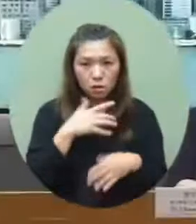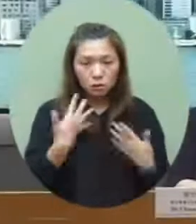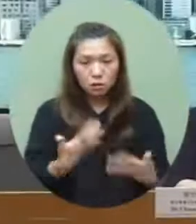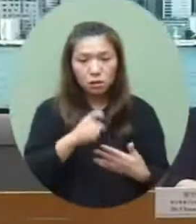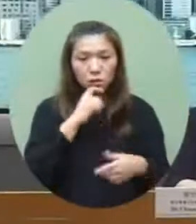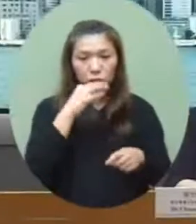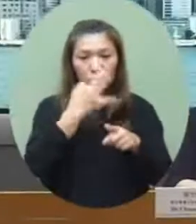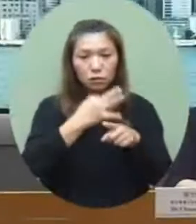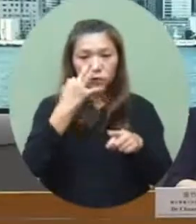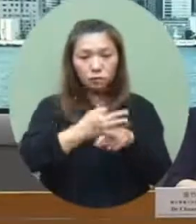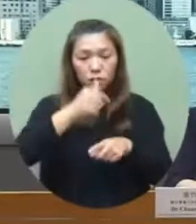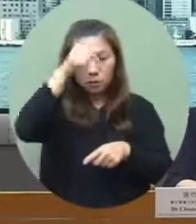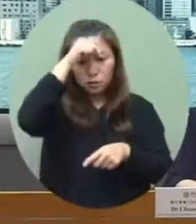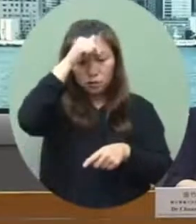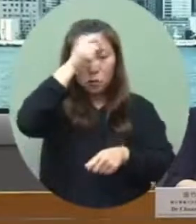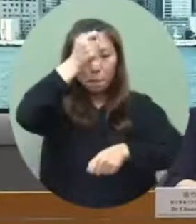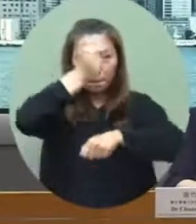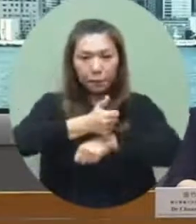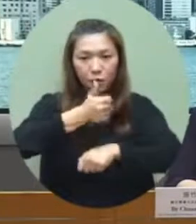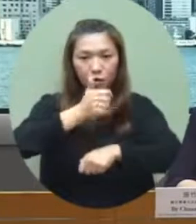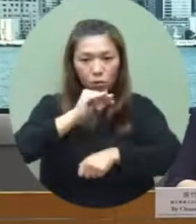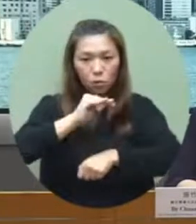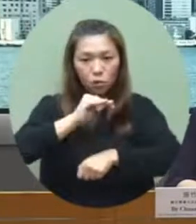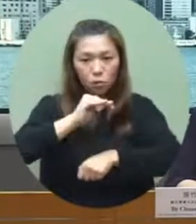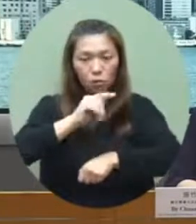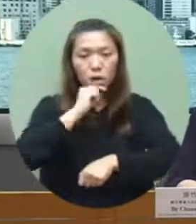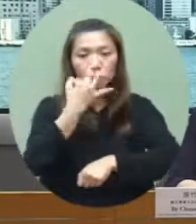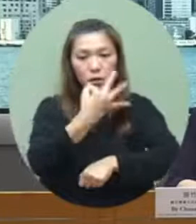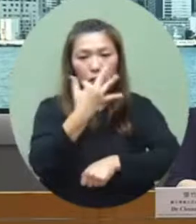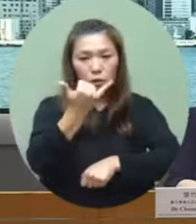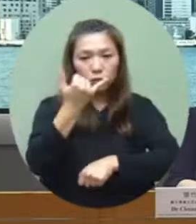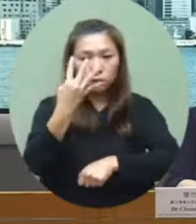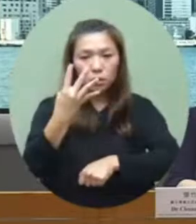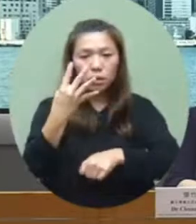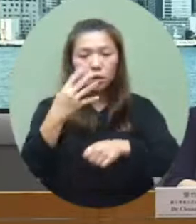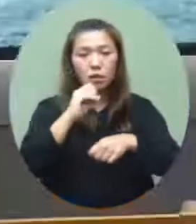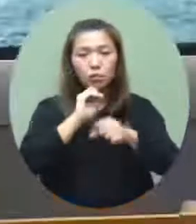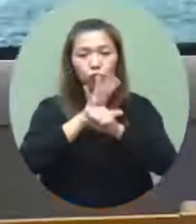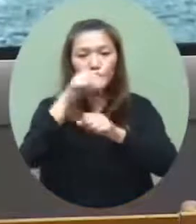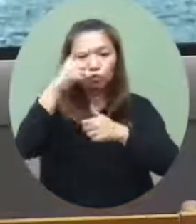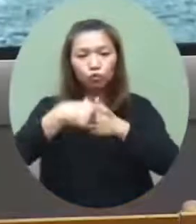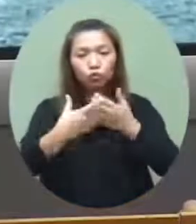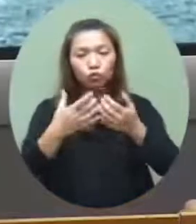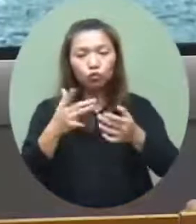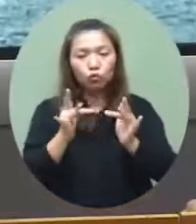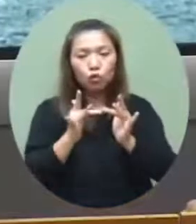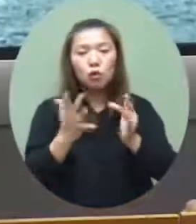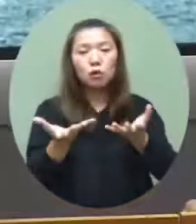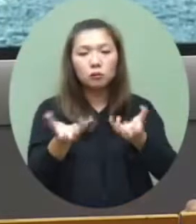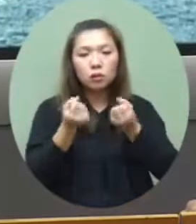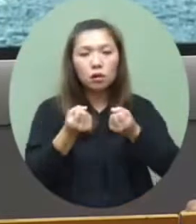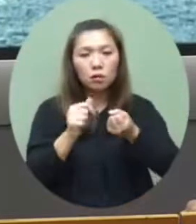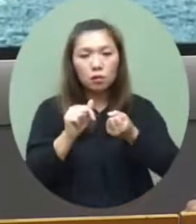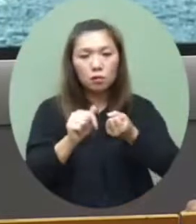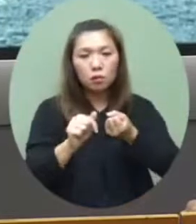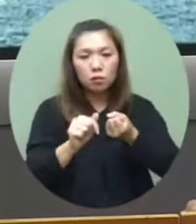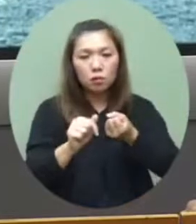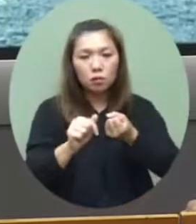7%. As mentioned just now, 13 hospitals are